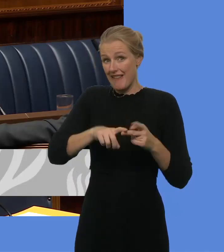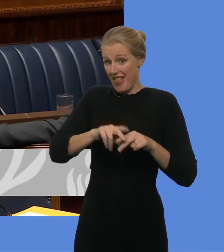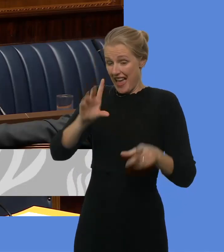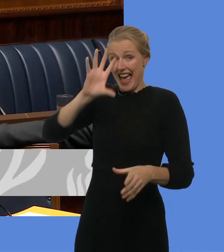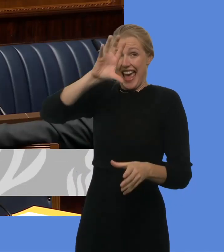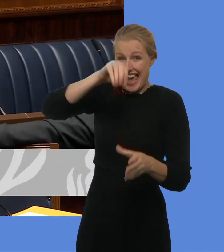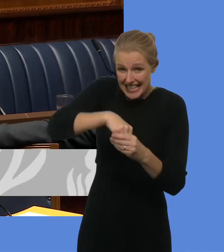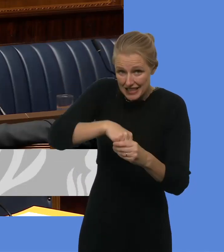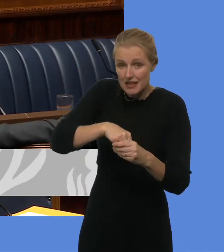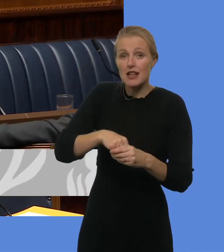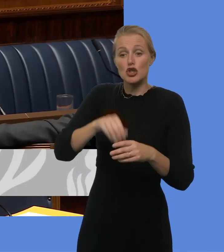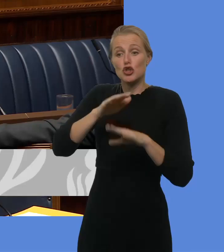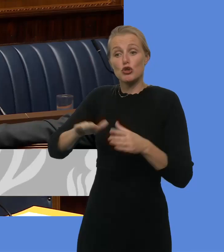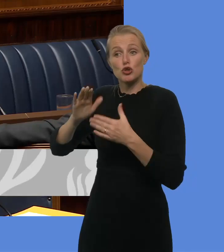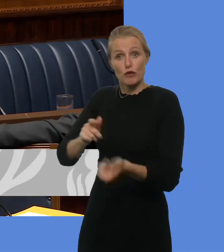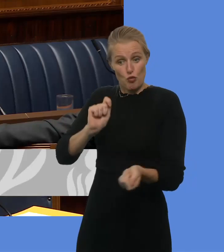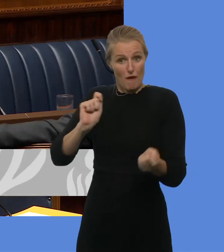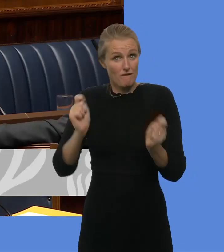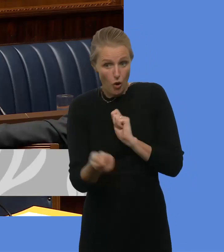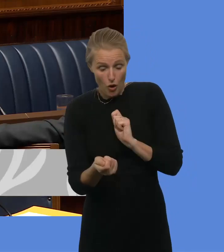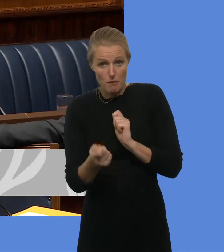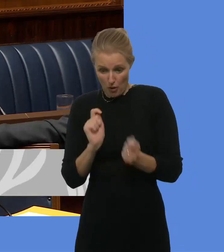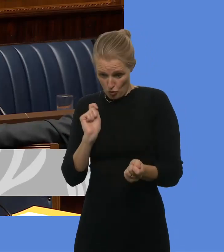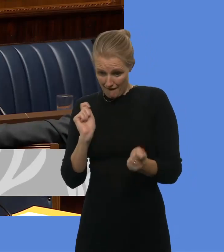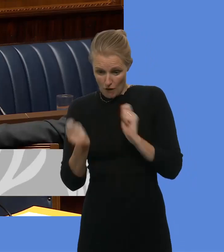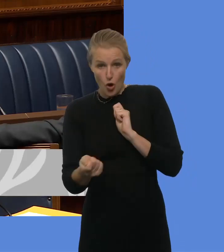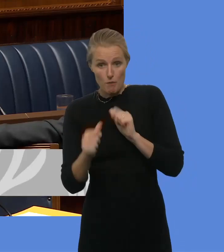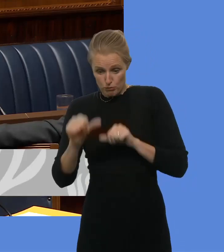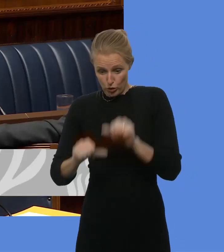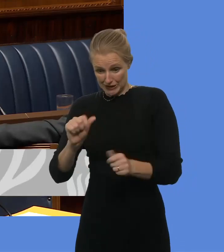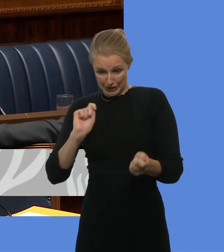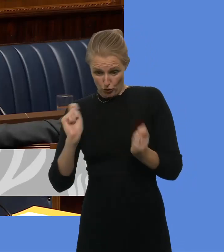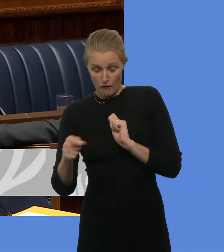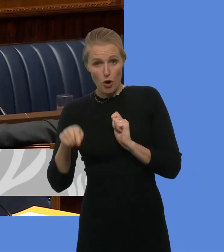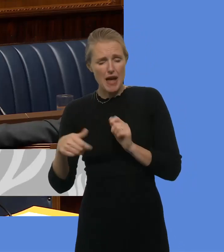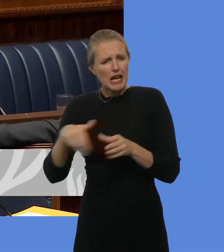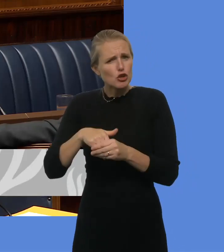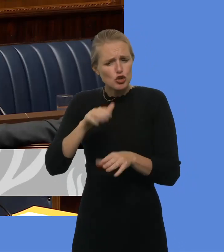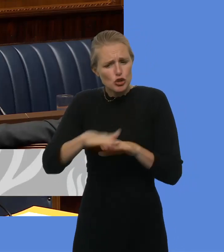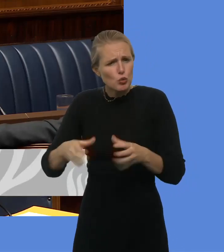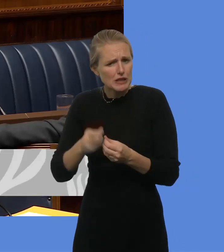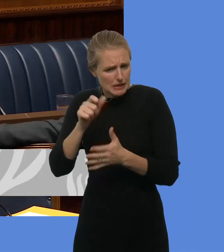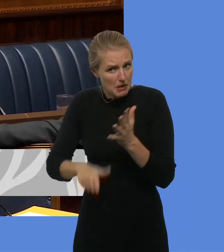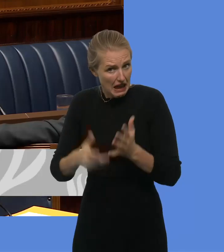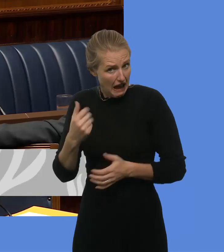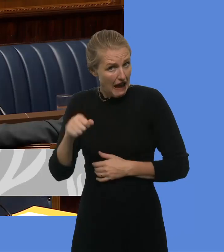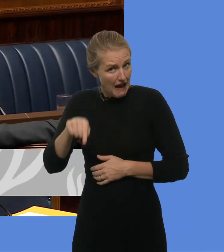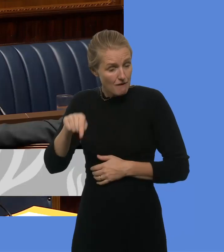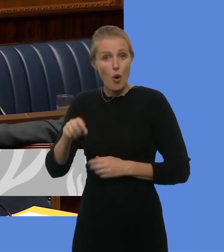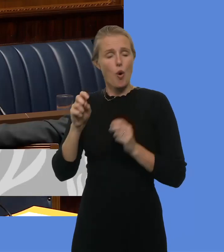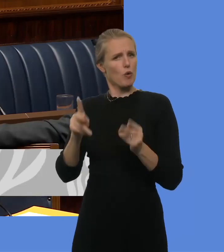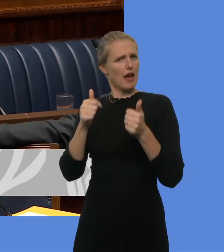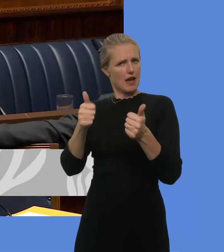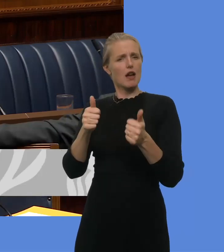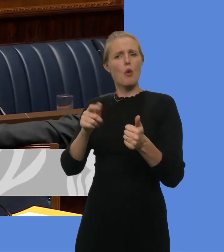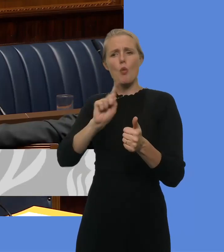to reform children's services, and that reform process includes children with a disability, how will education be affected by Health's